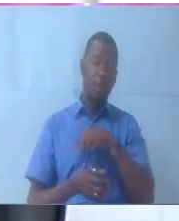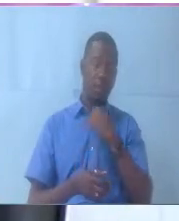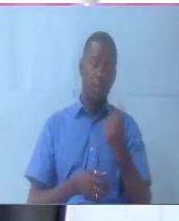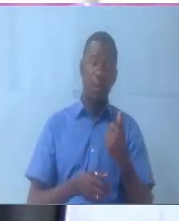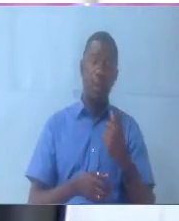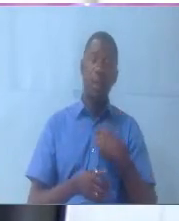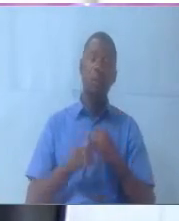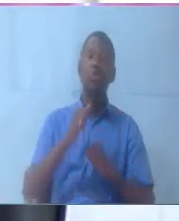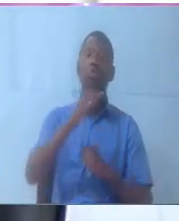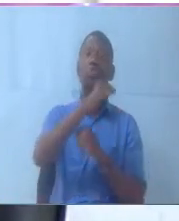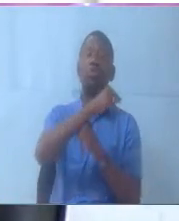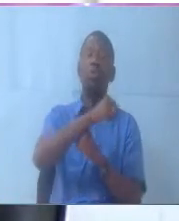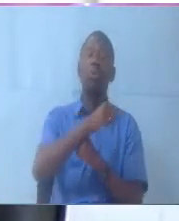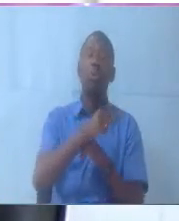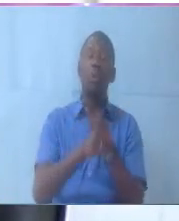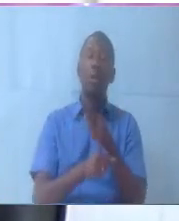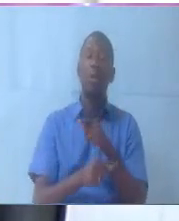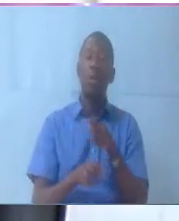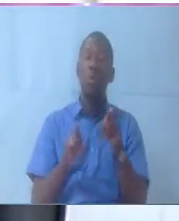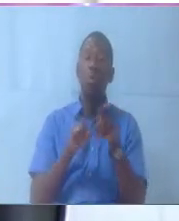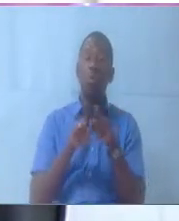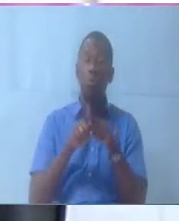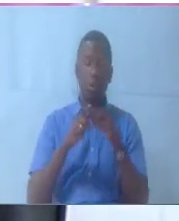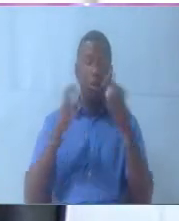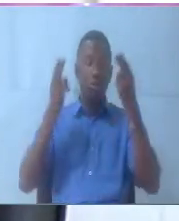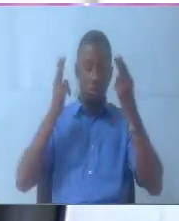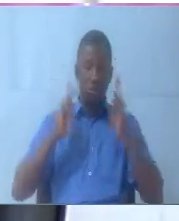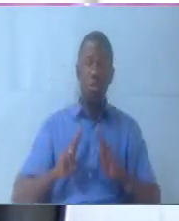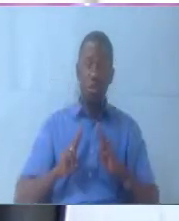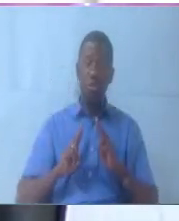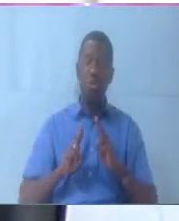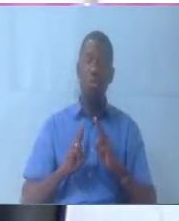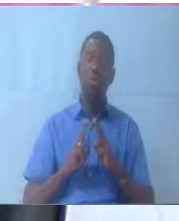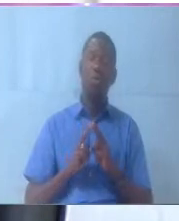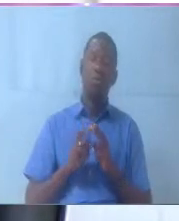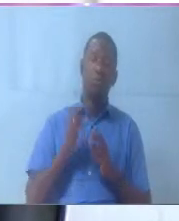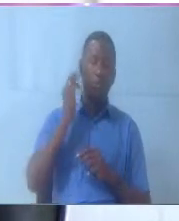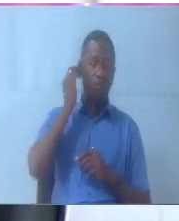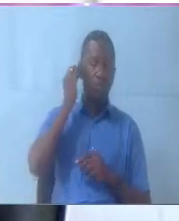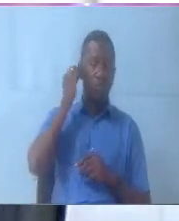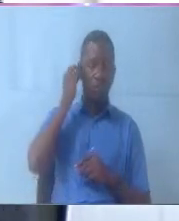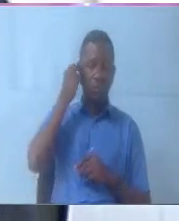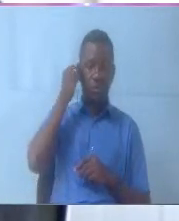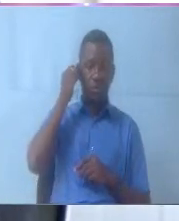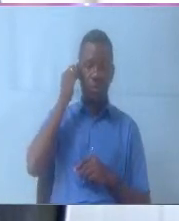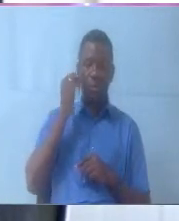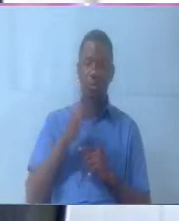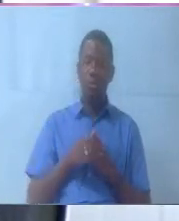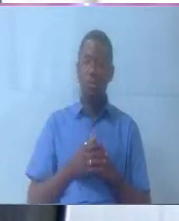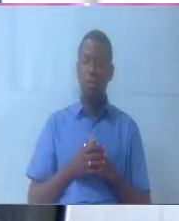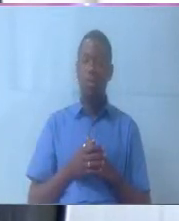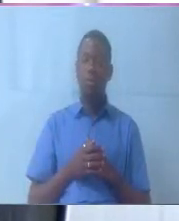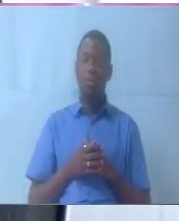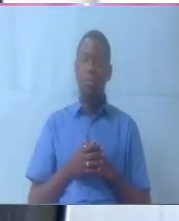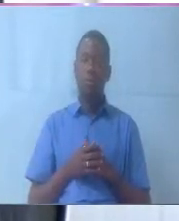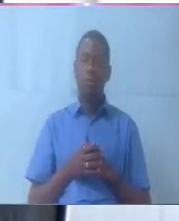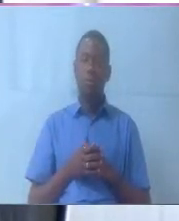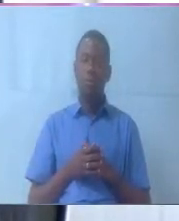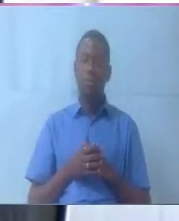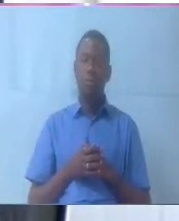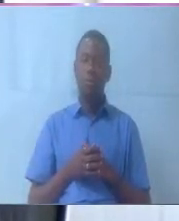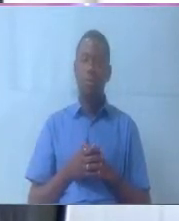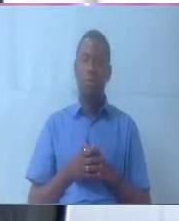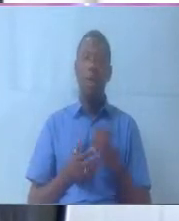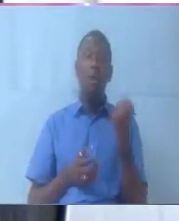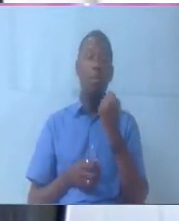with law. andu wo fanan ngawo fanan fasa nga sembentu yani lualela Because katu